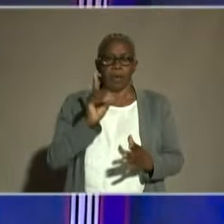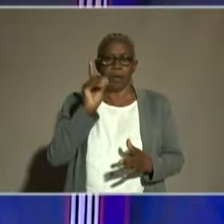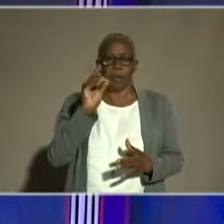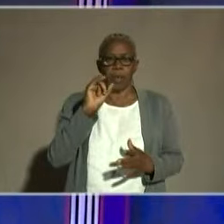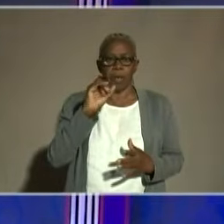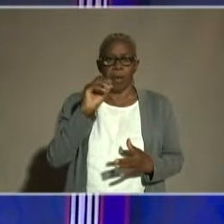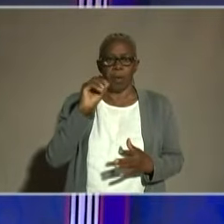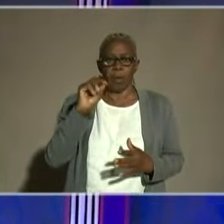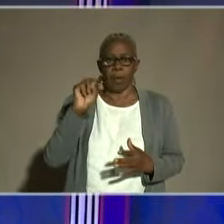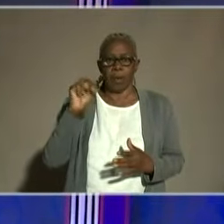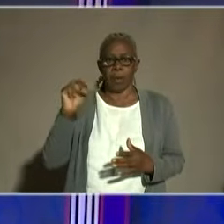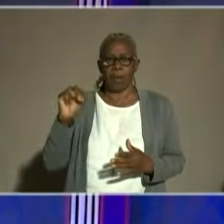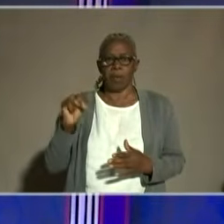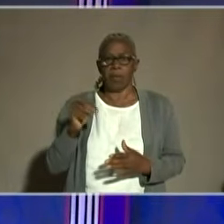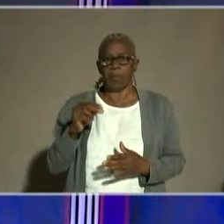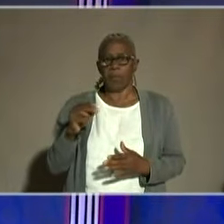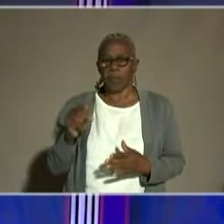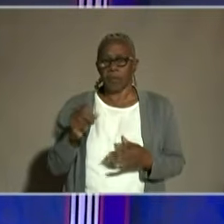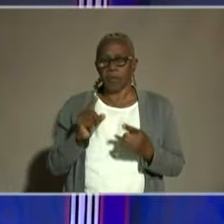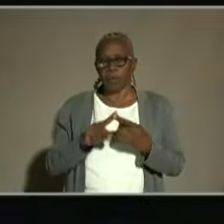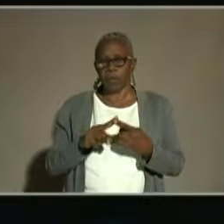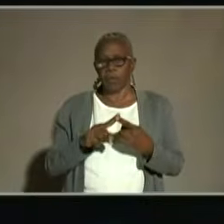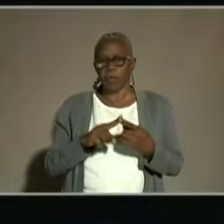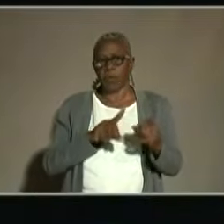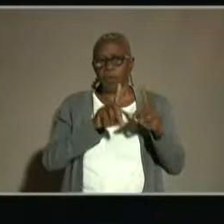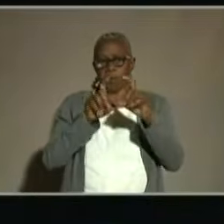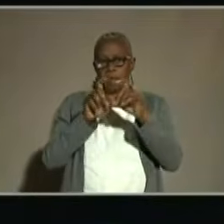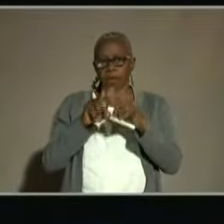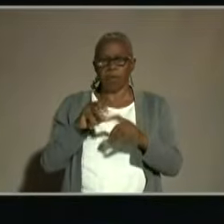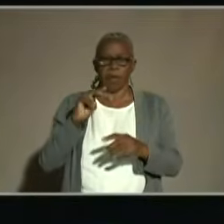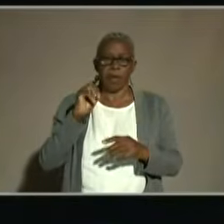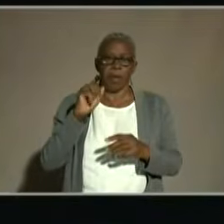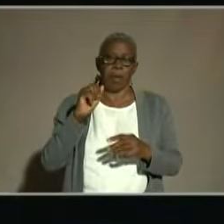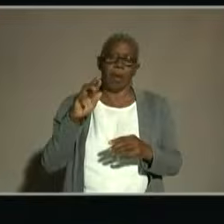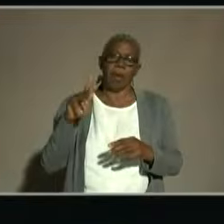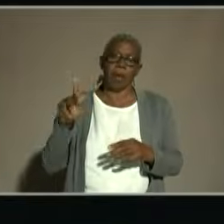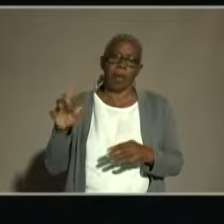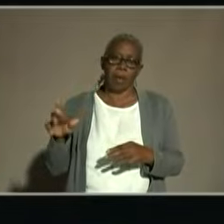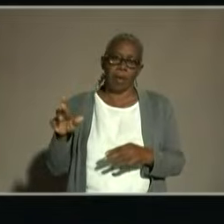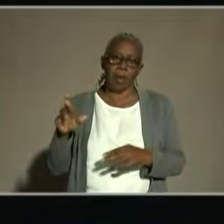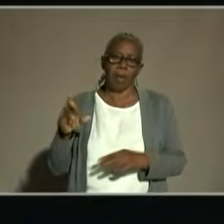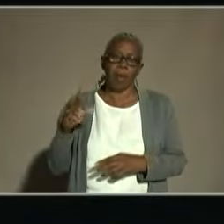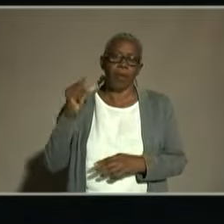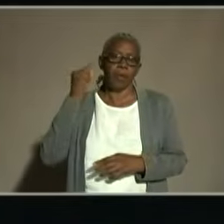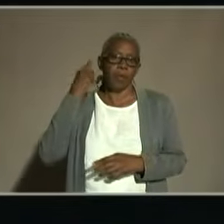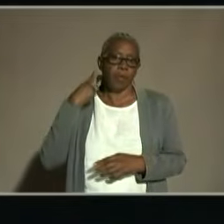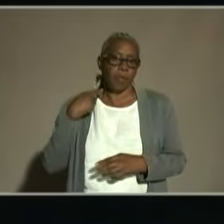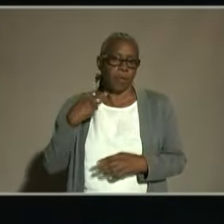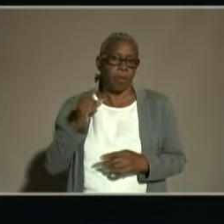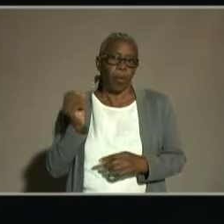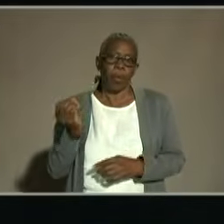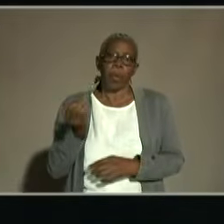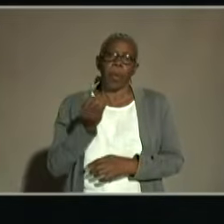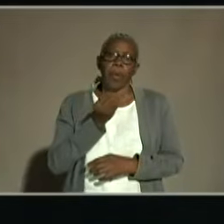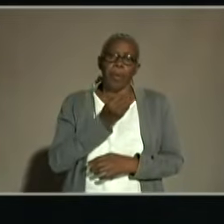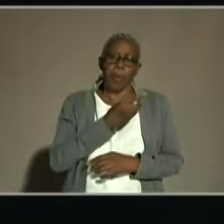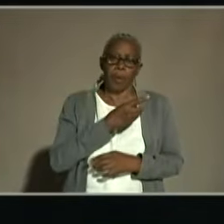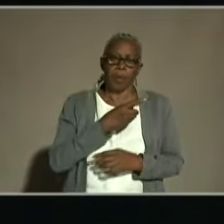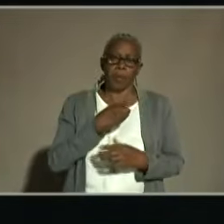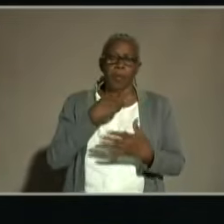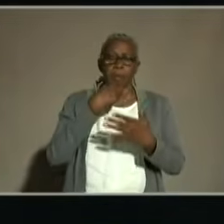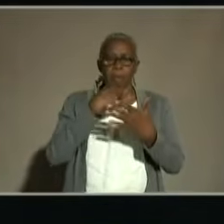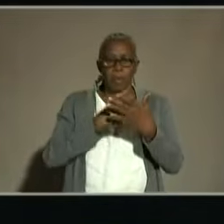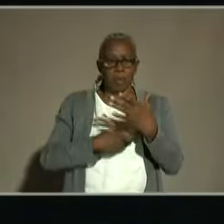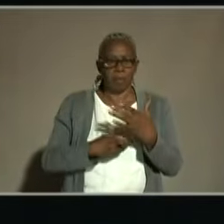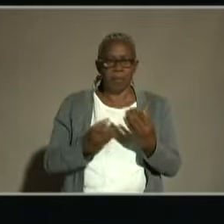segment with a question for Mr. Mark Golding. Going back to the income tax proposal, Mr. Golding, because several people have